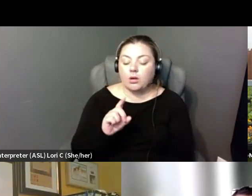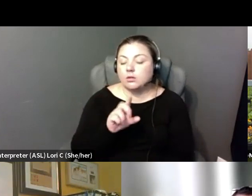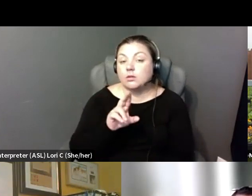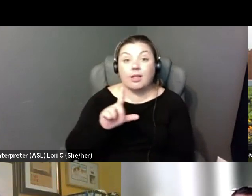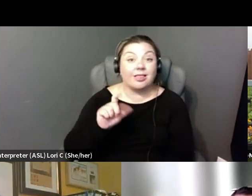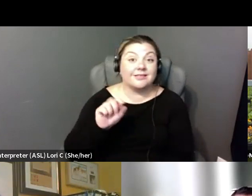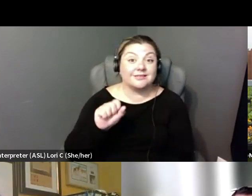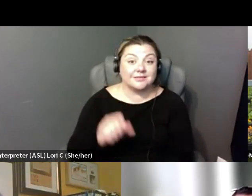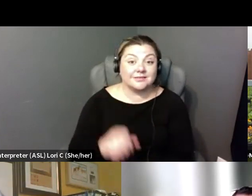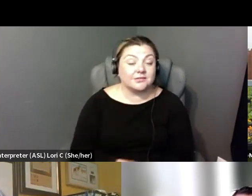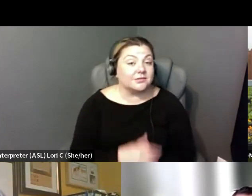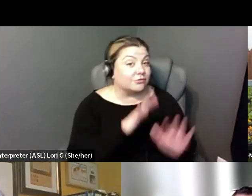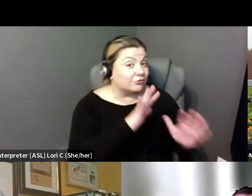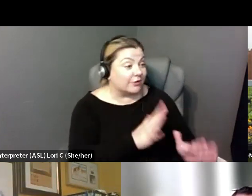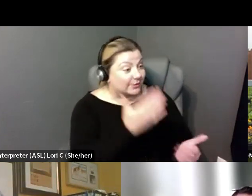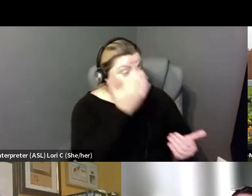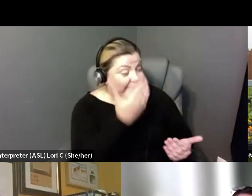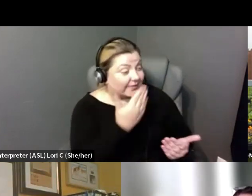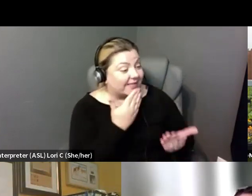much. Thank you.